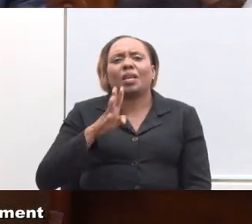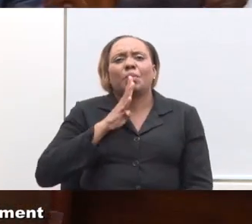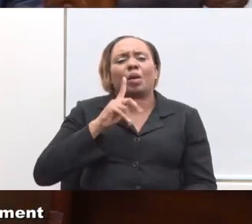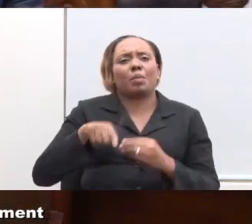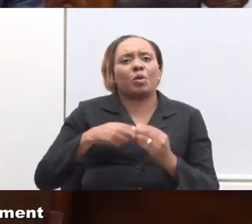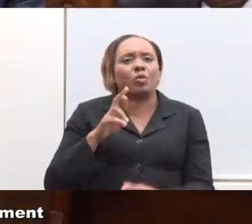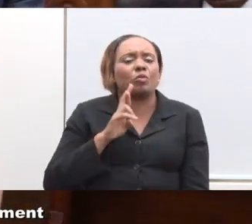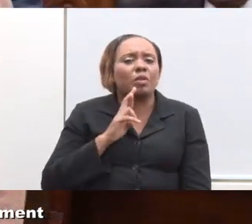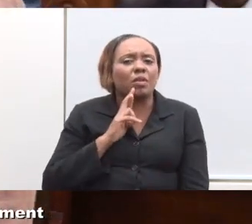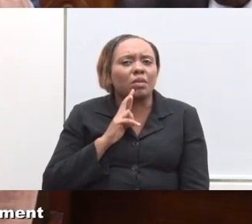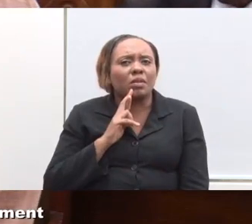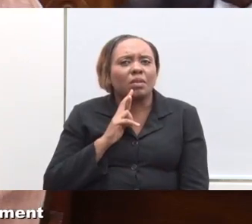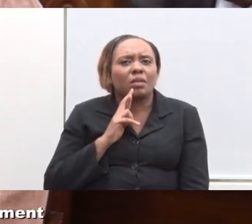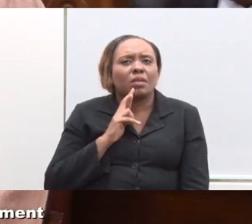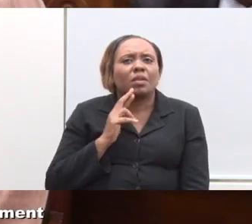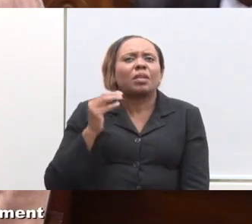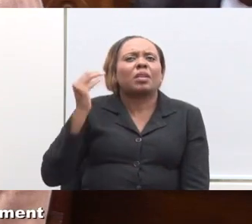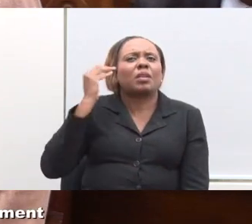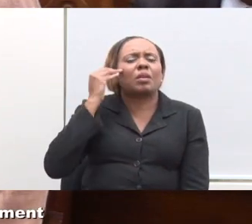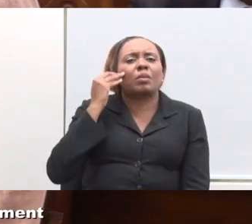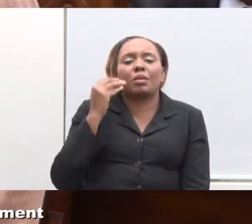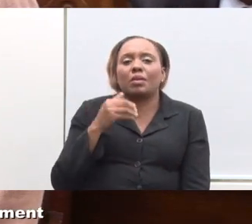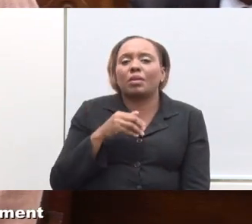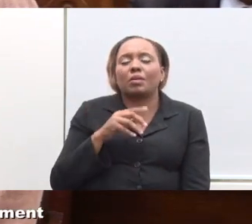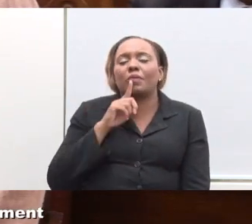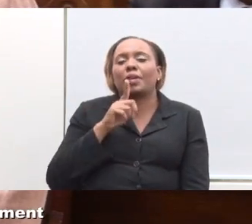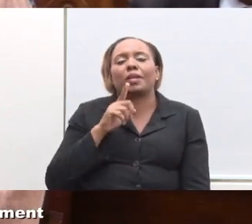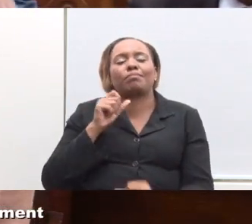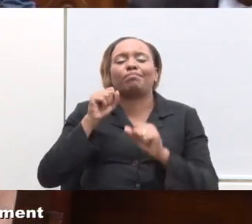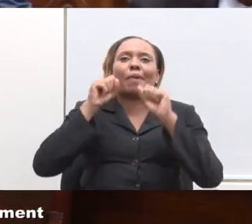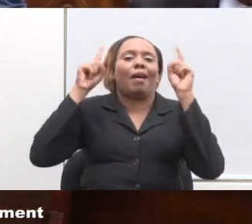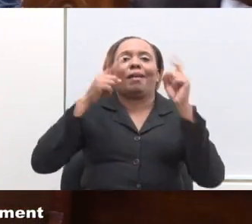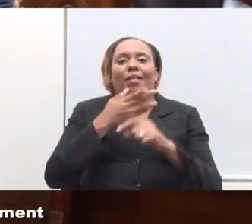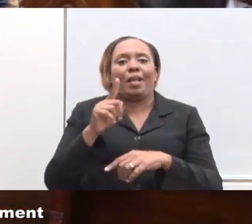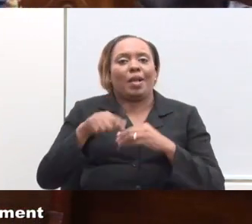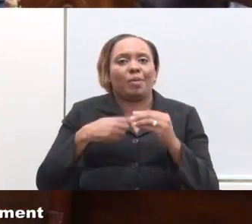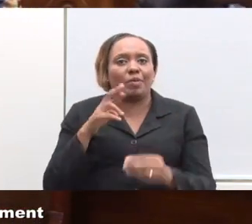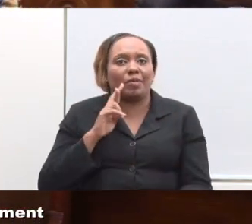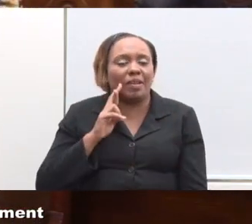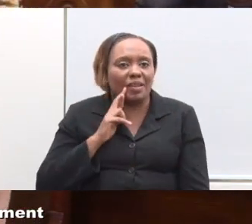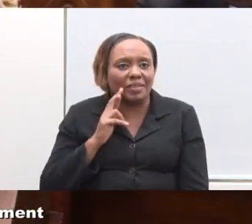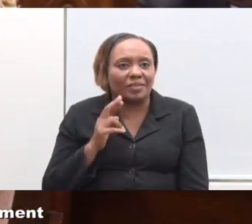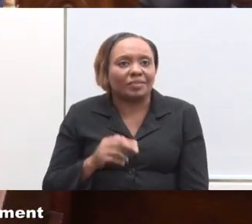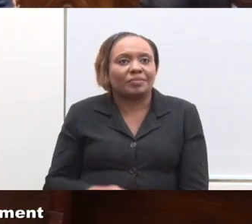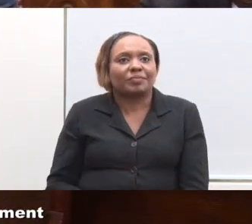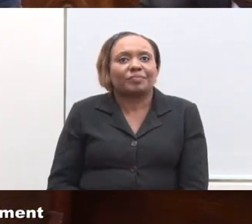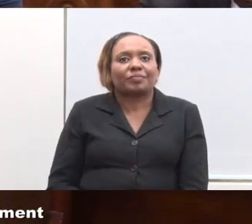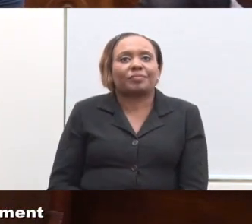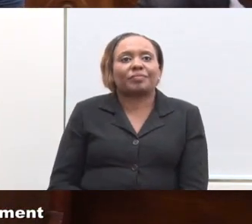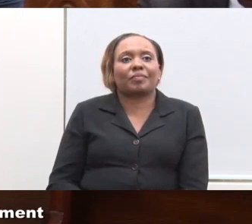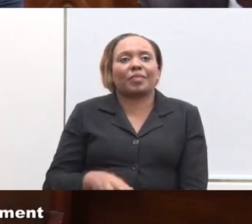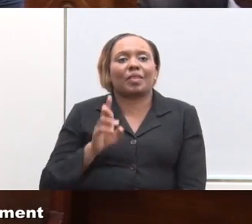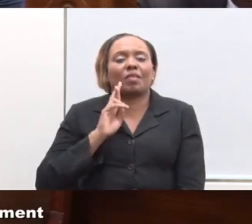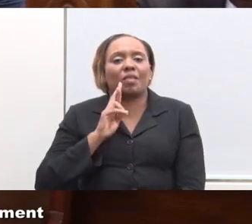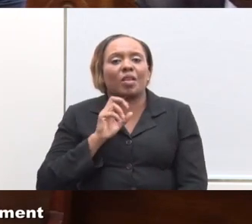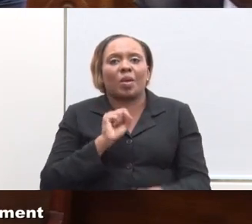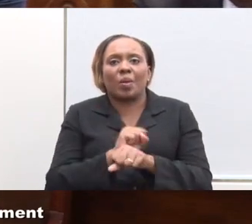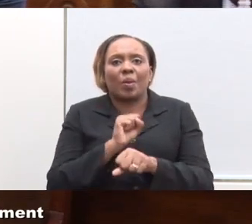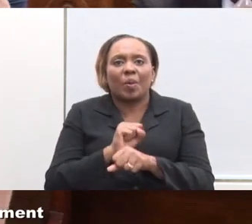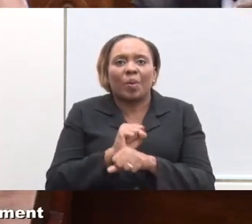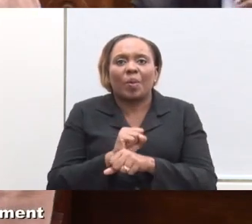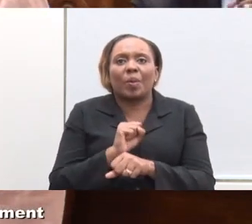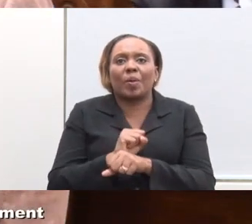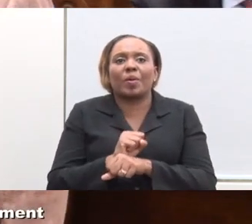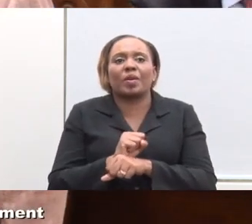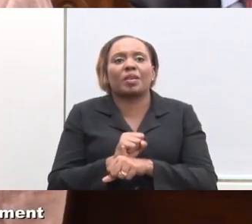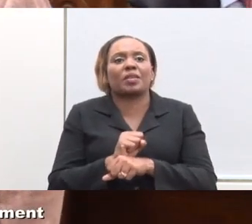know what is the most amazing thing about Rihanna? That in her work, whether it is in the production of the